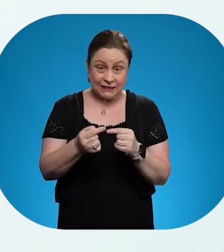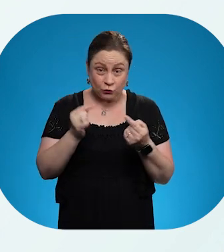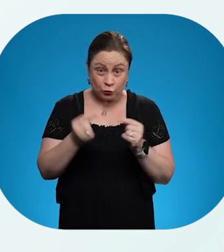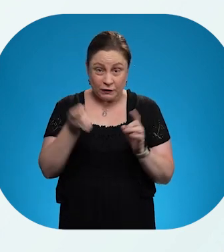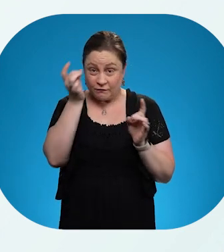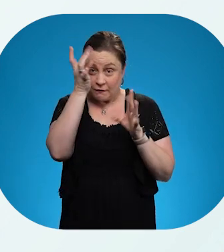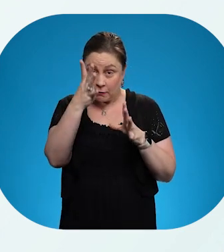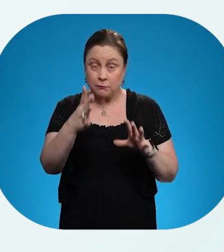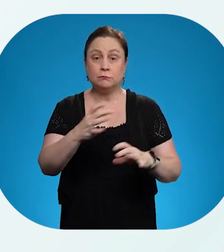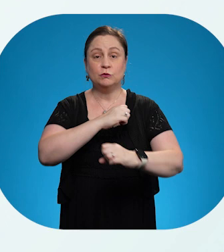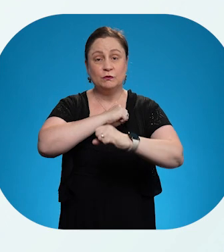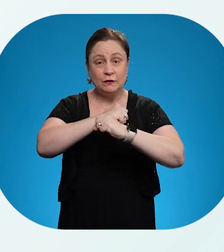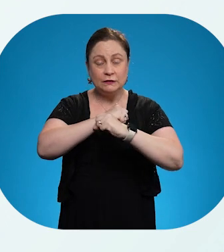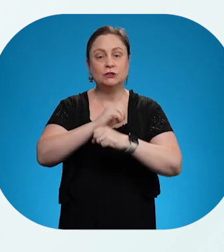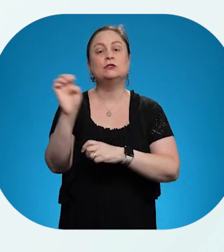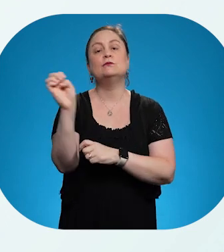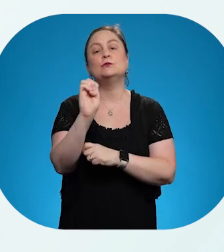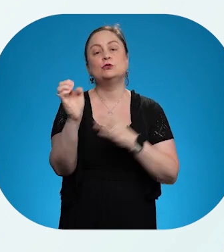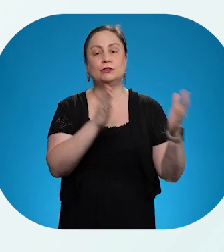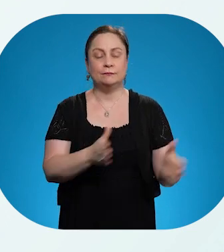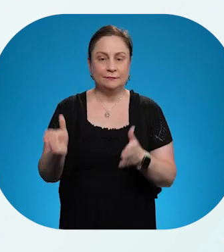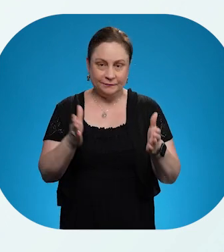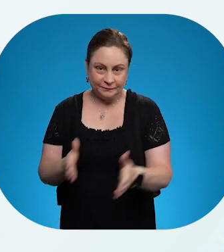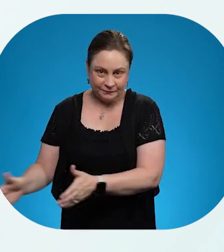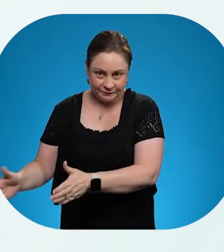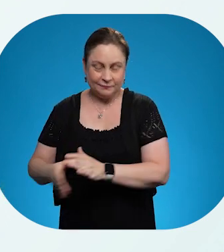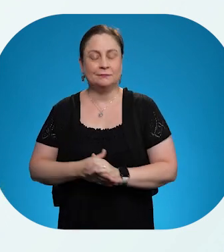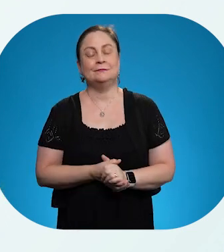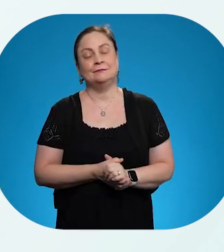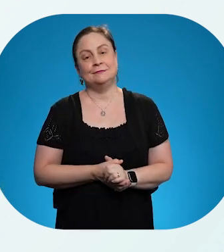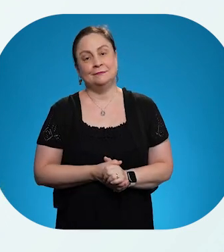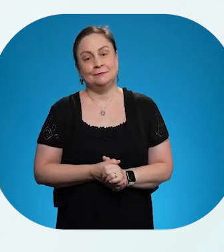and violence prevention, emergency preparedness.